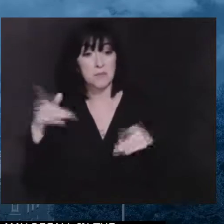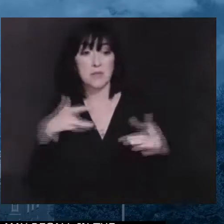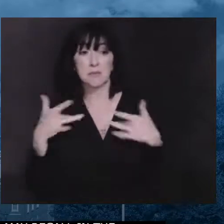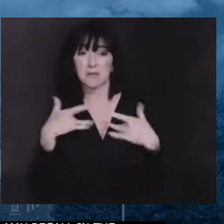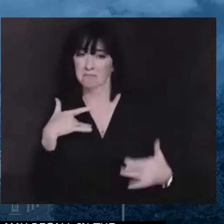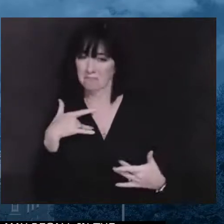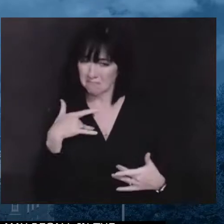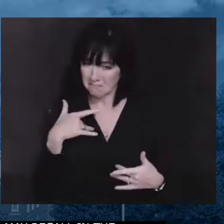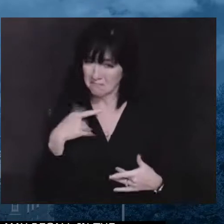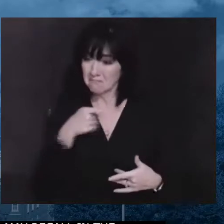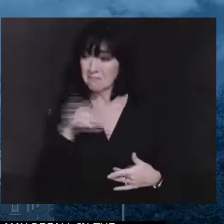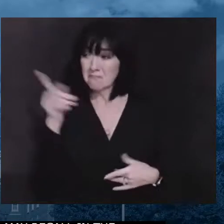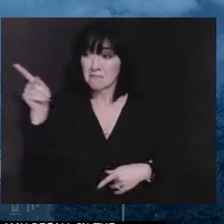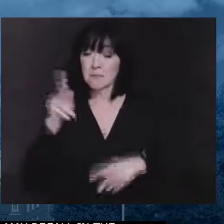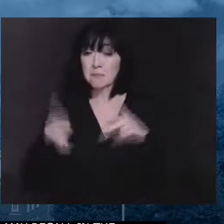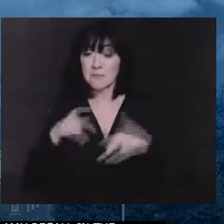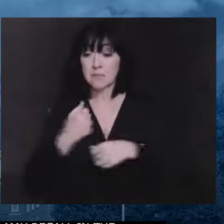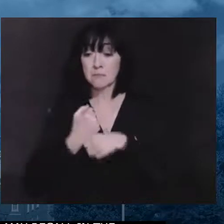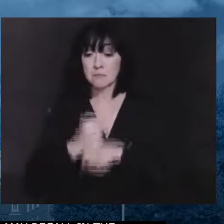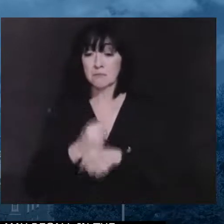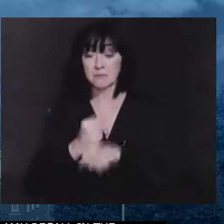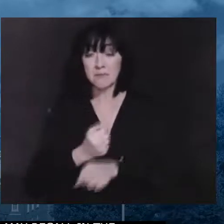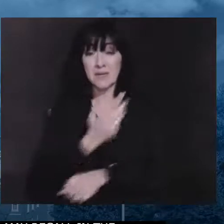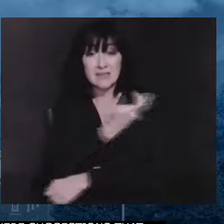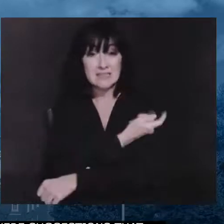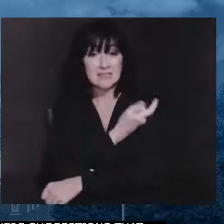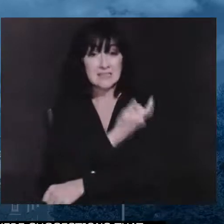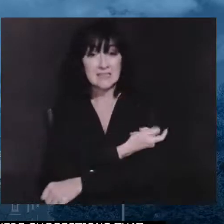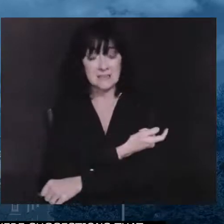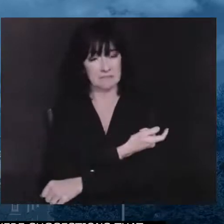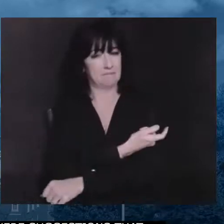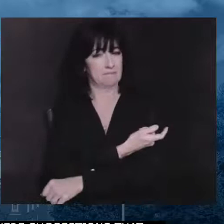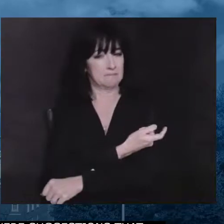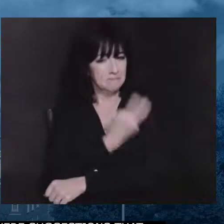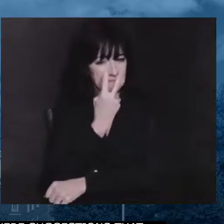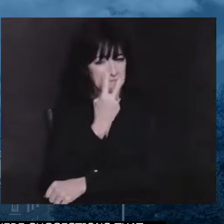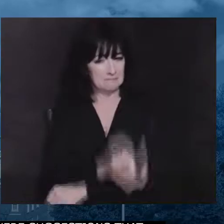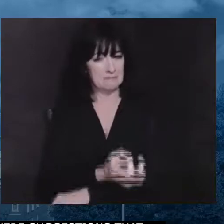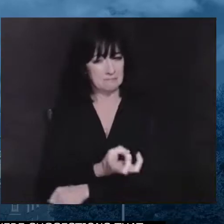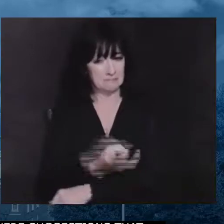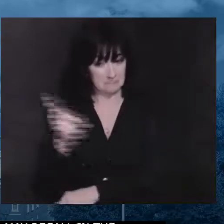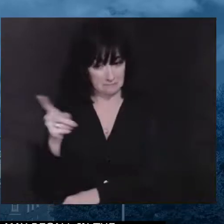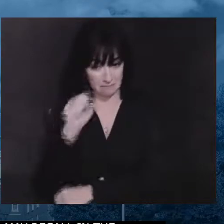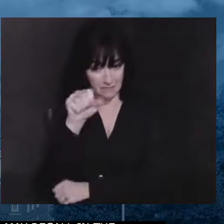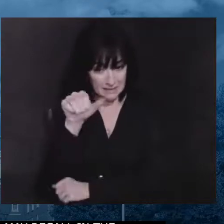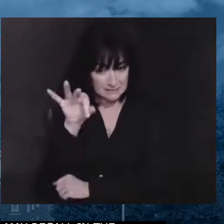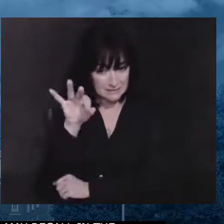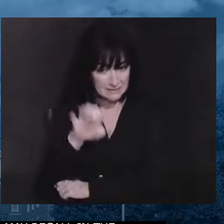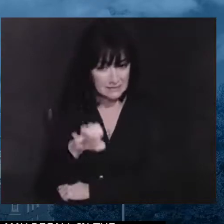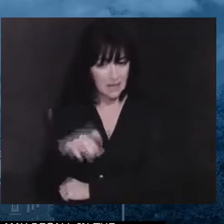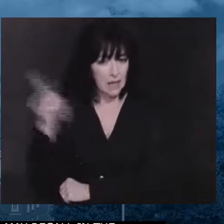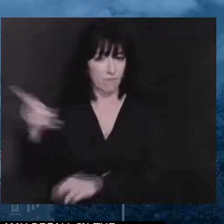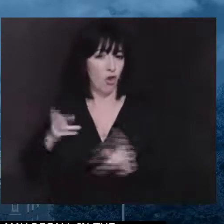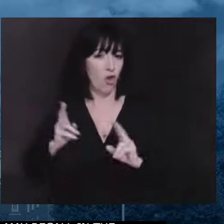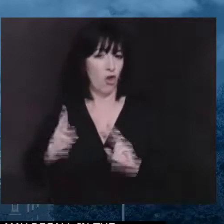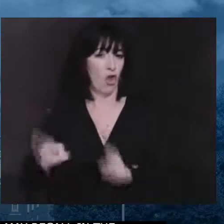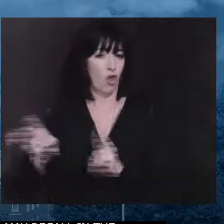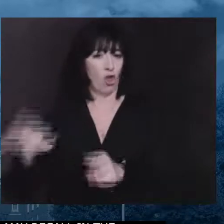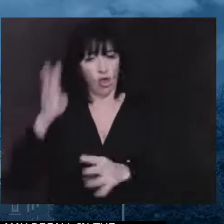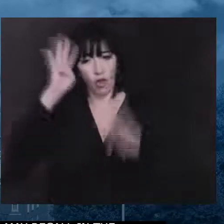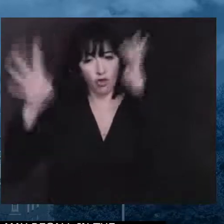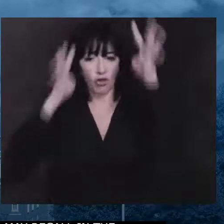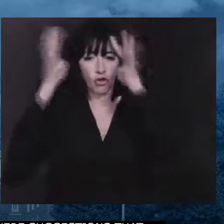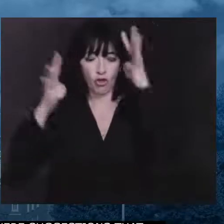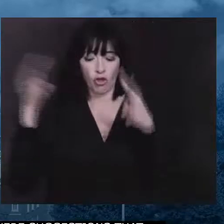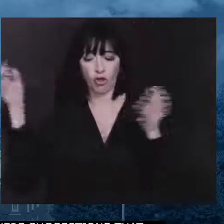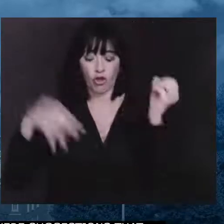to make it available. And we even said we don't want to make it available to Delawareans if we don't feel that it's a safe